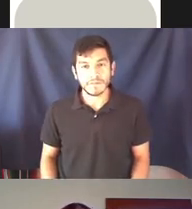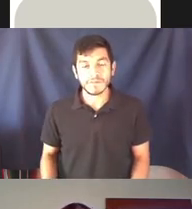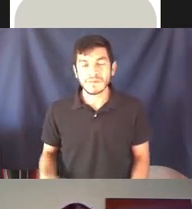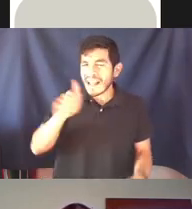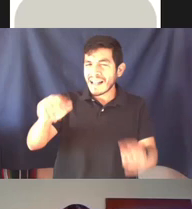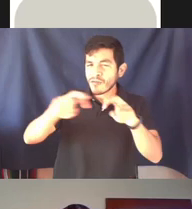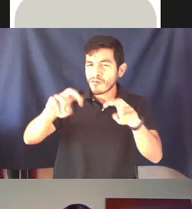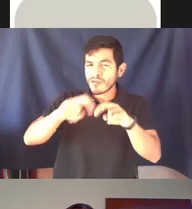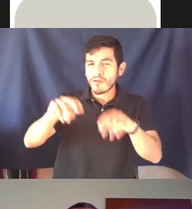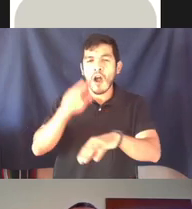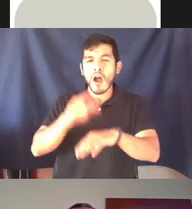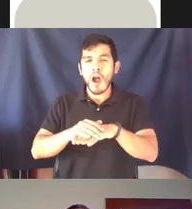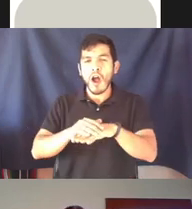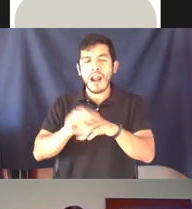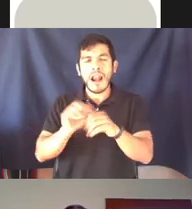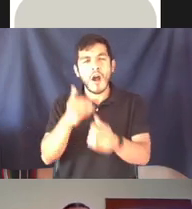one.